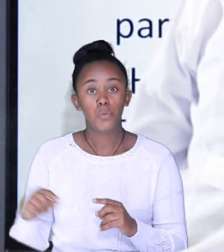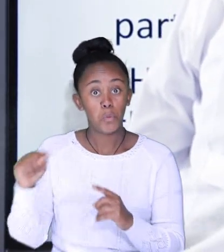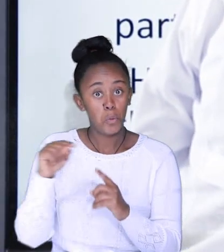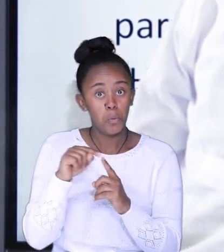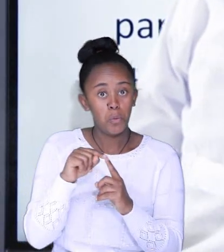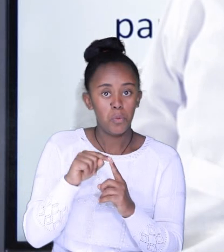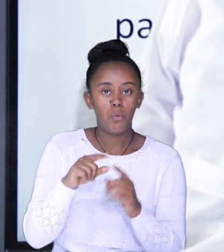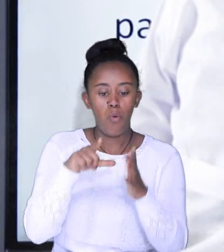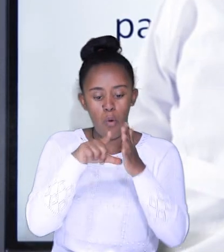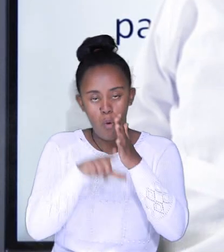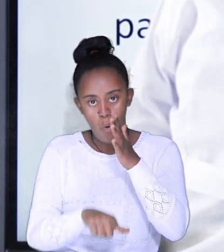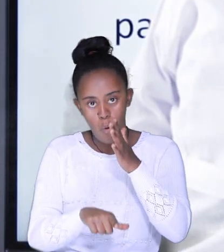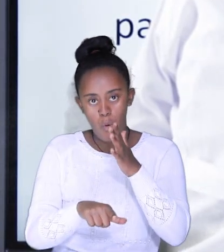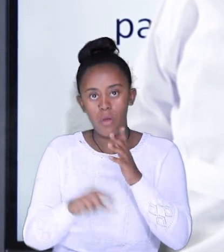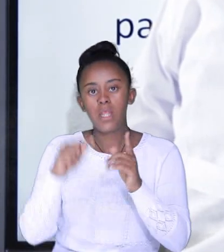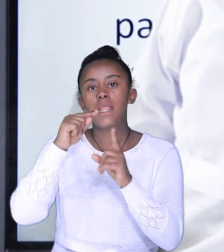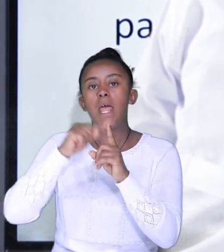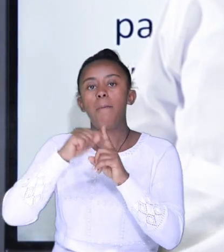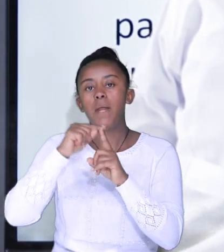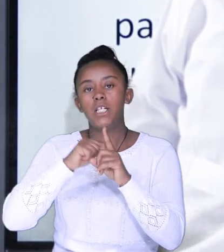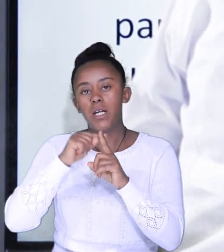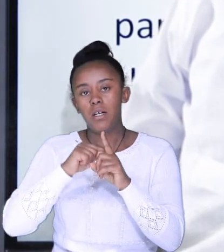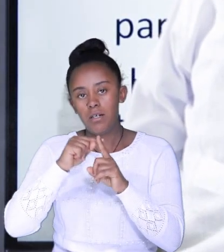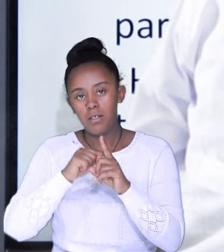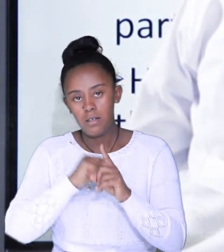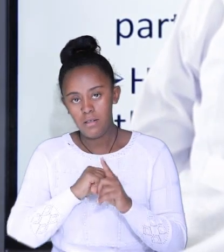to low temperature.